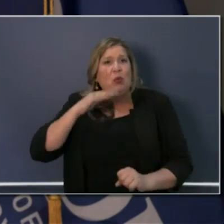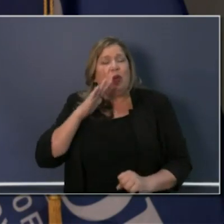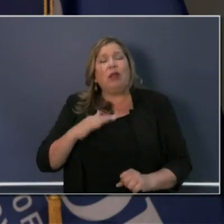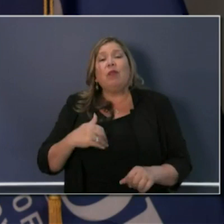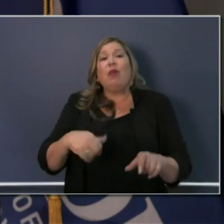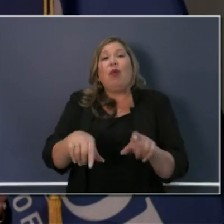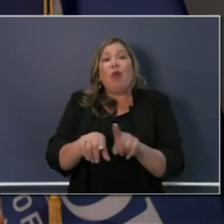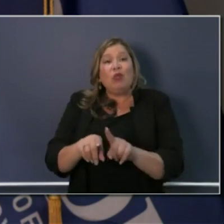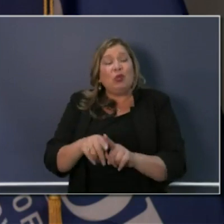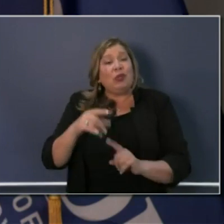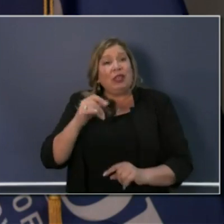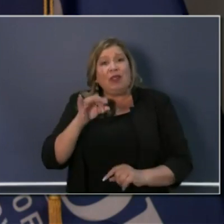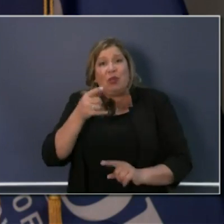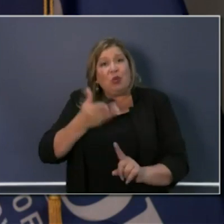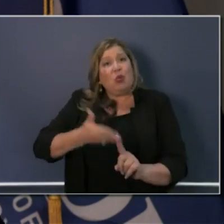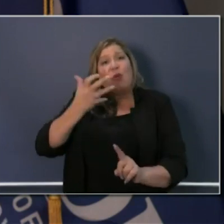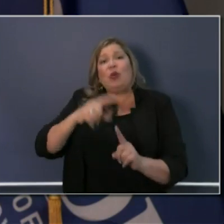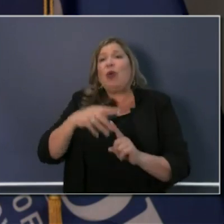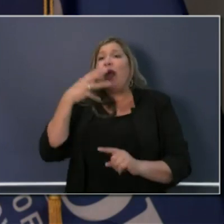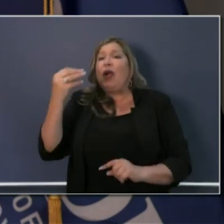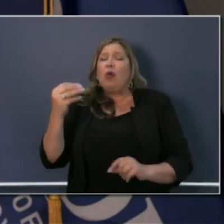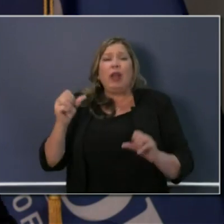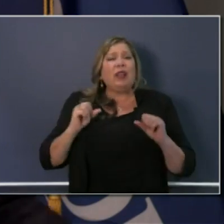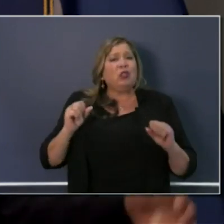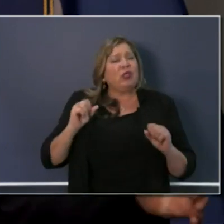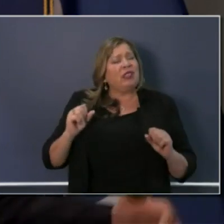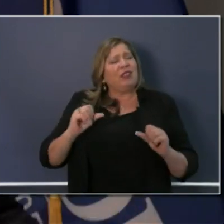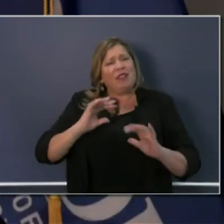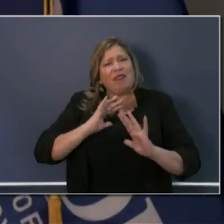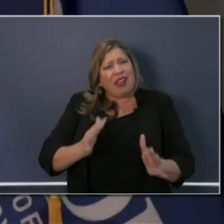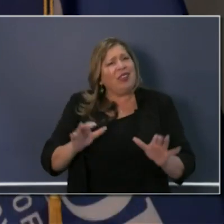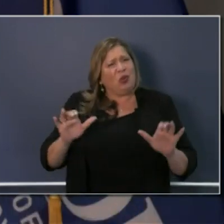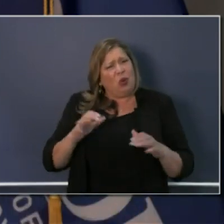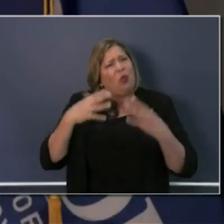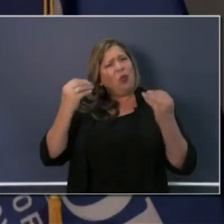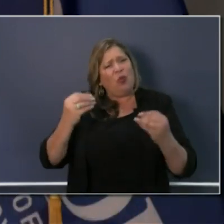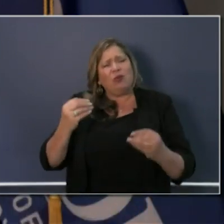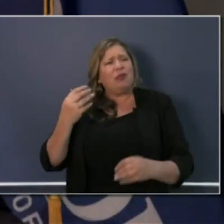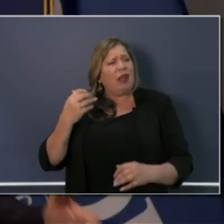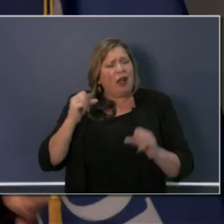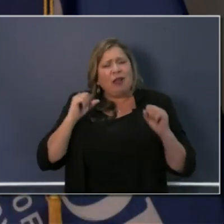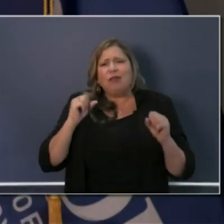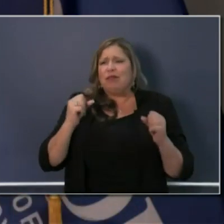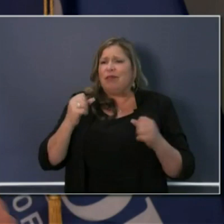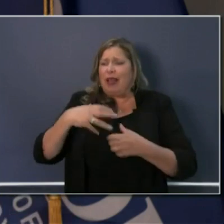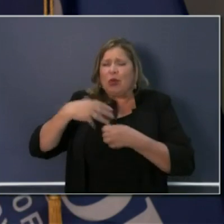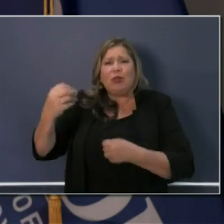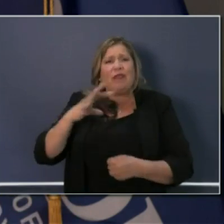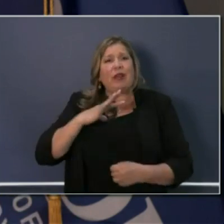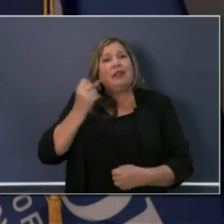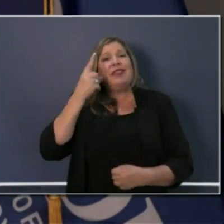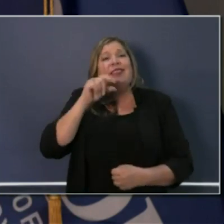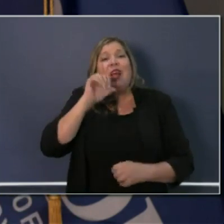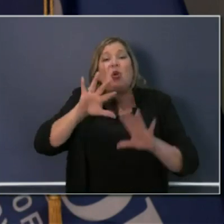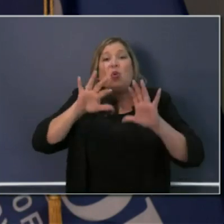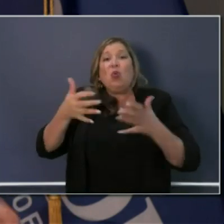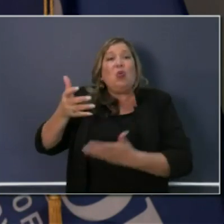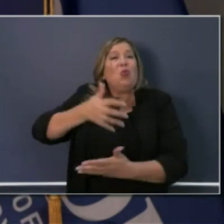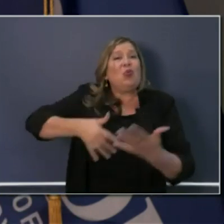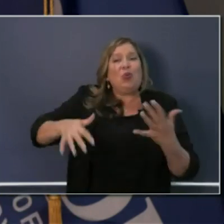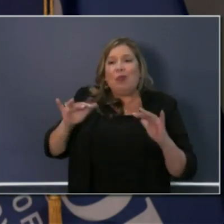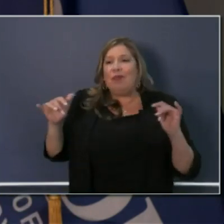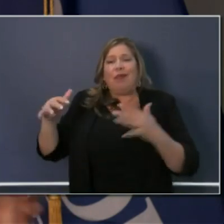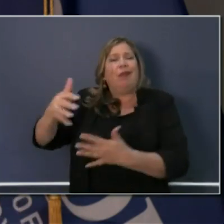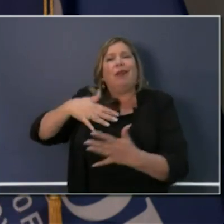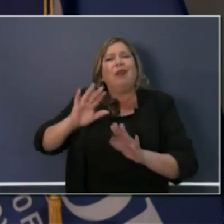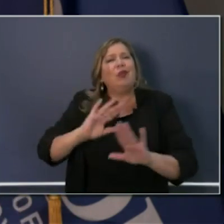go outside to get some exercise, do that. But don't do that in a group setting. If you see a busy street, don't run down that